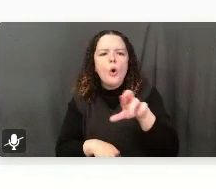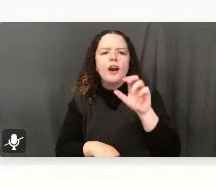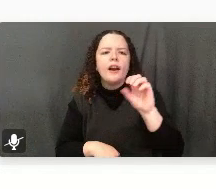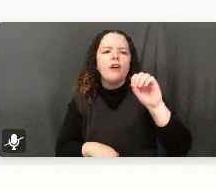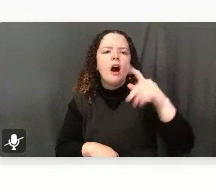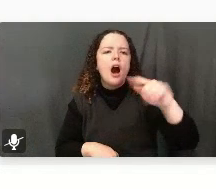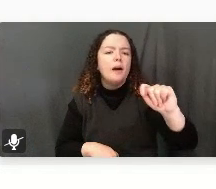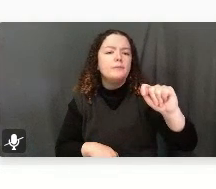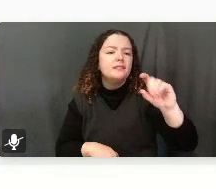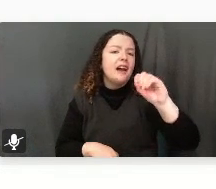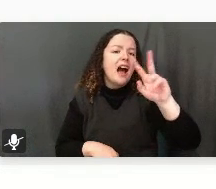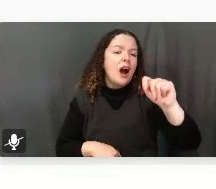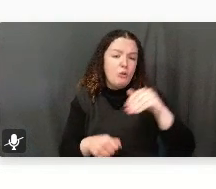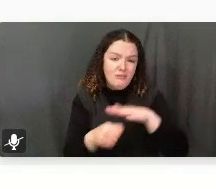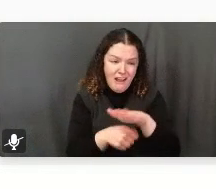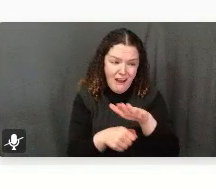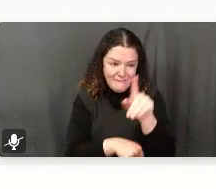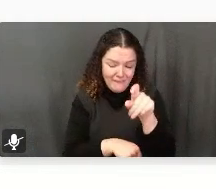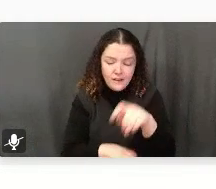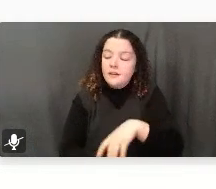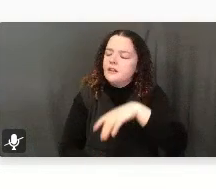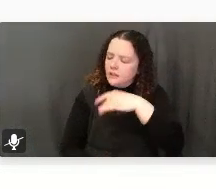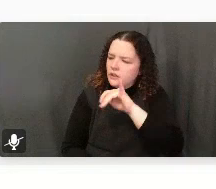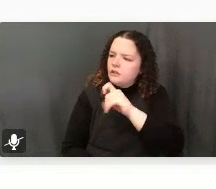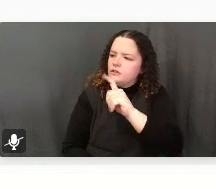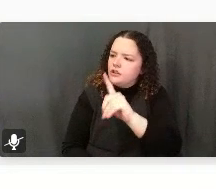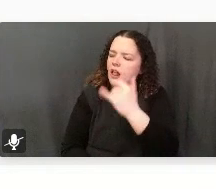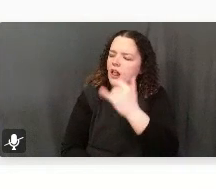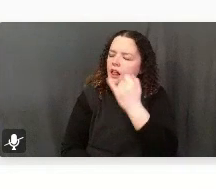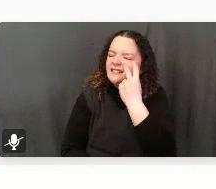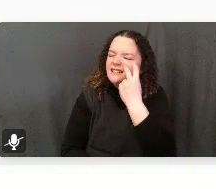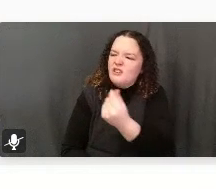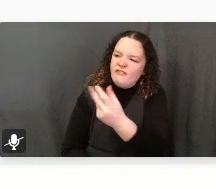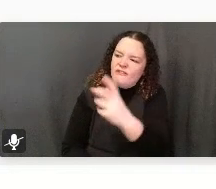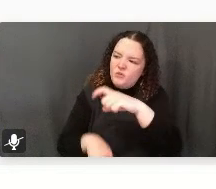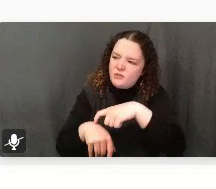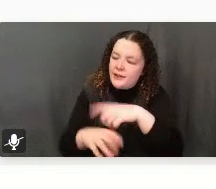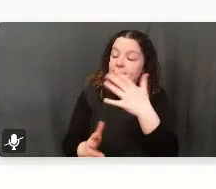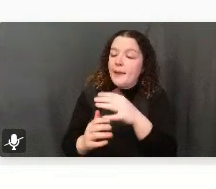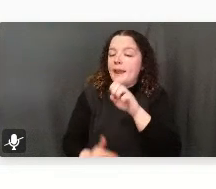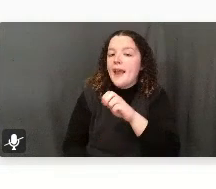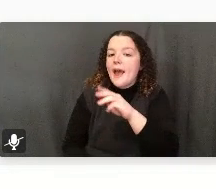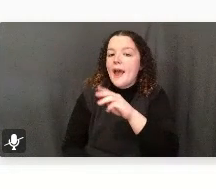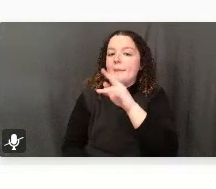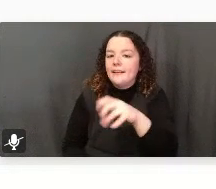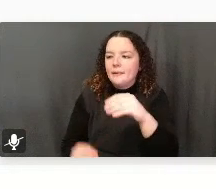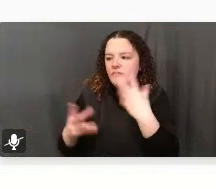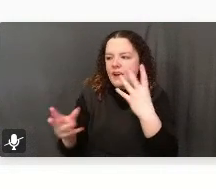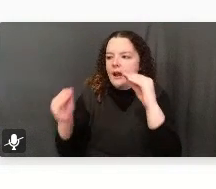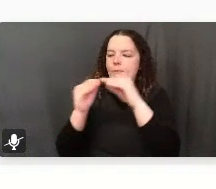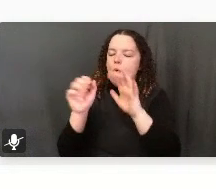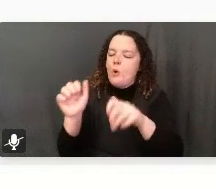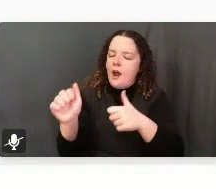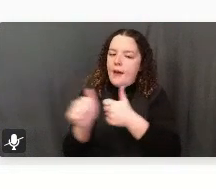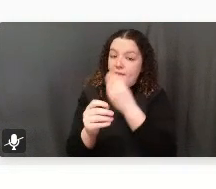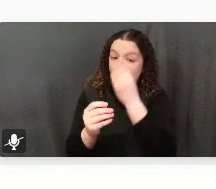enough? Um, Jill, I've seen this a few cases, and maybe Emily can provide a little bit more up to date information. But from what I've seen recommended, if